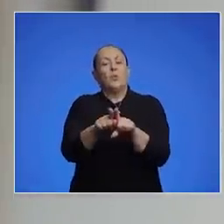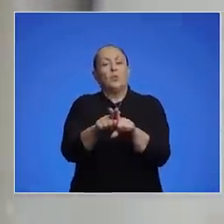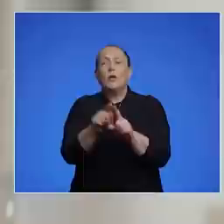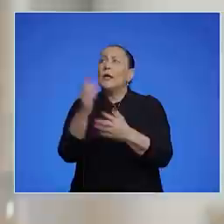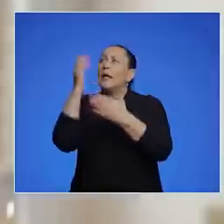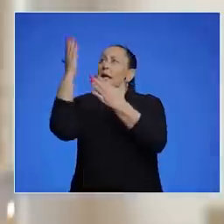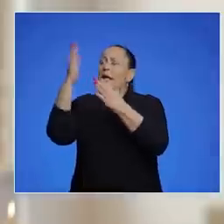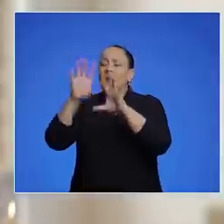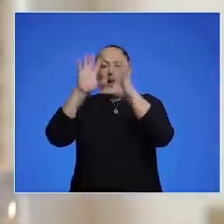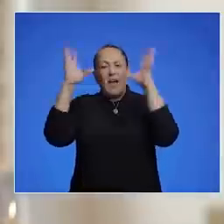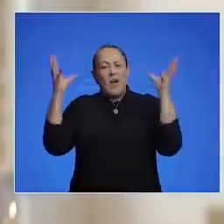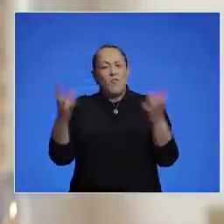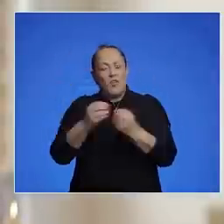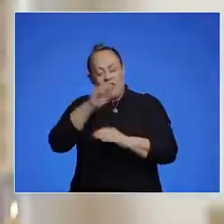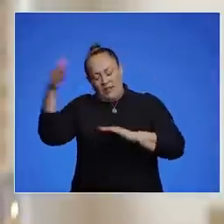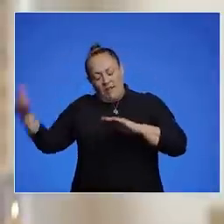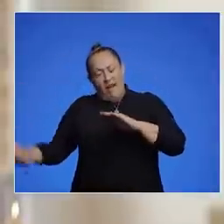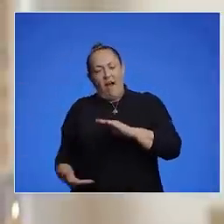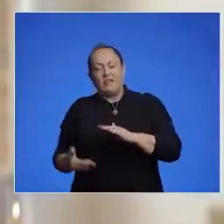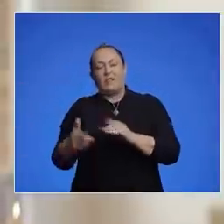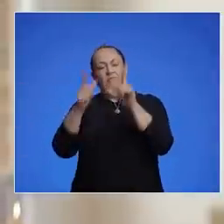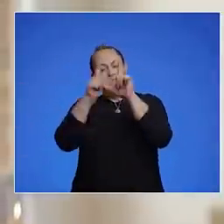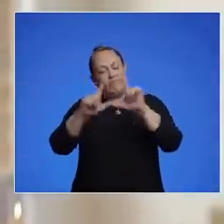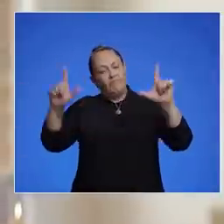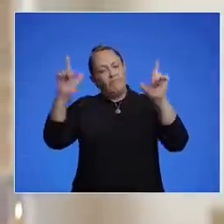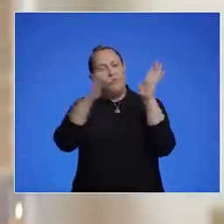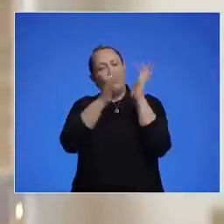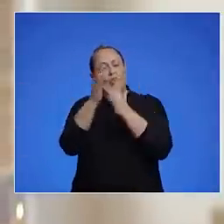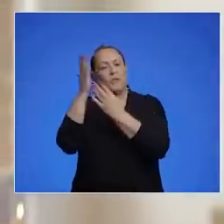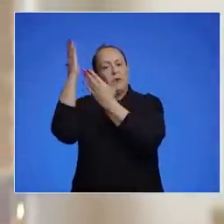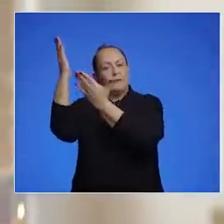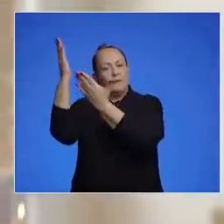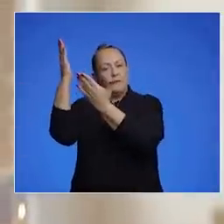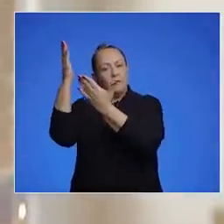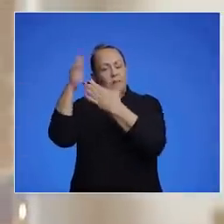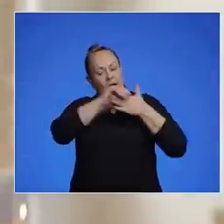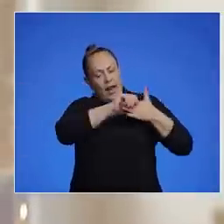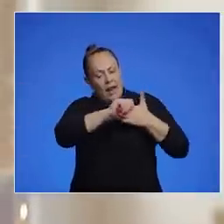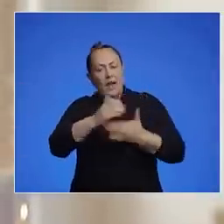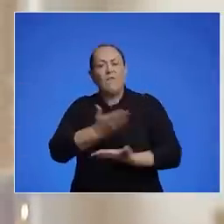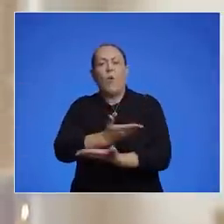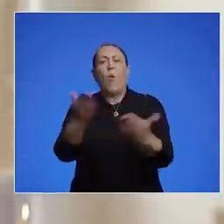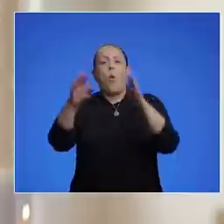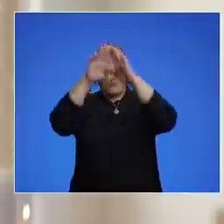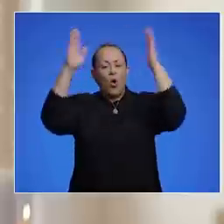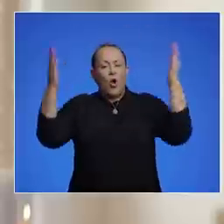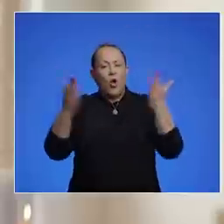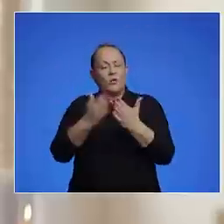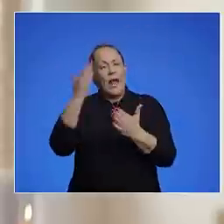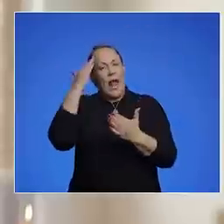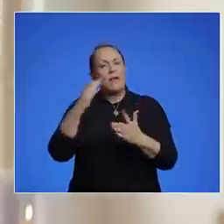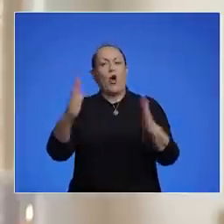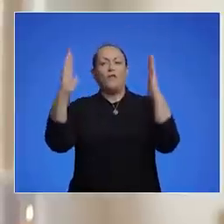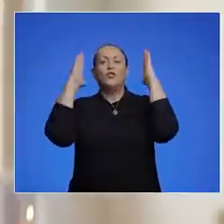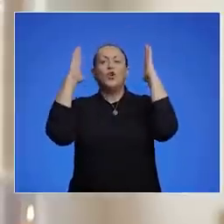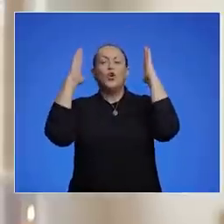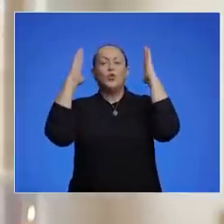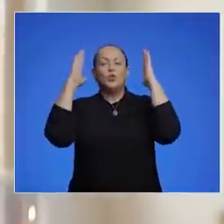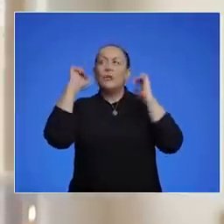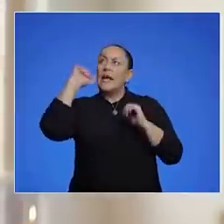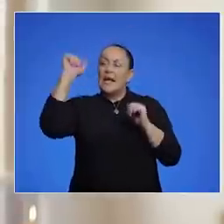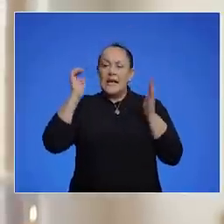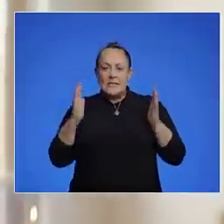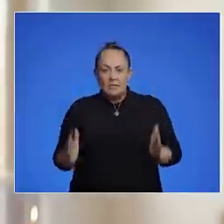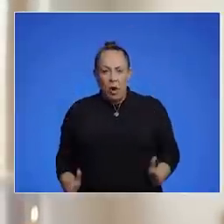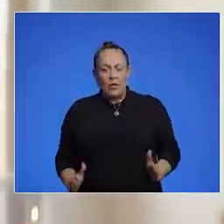come. He has put all things under his feet and made him as the ruler of everything, the head of the church,